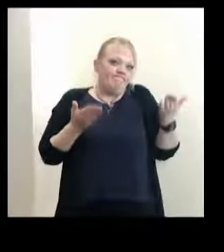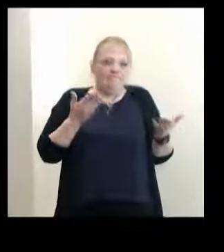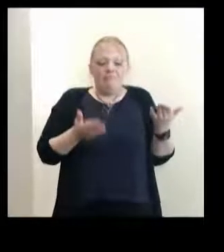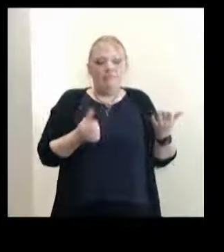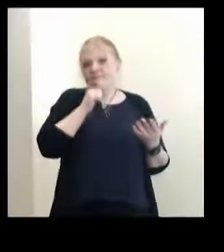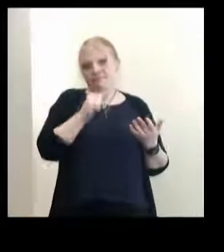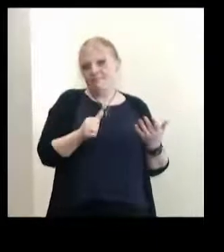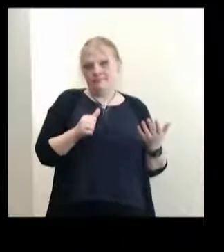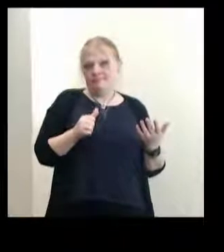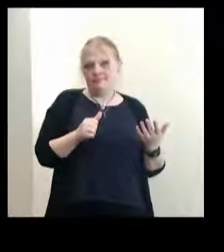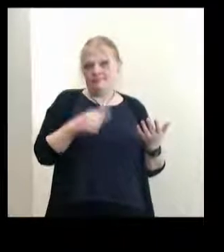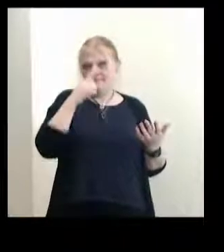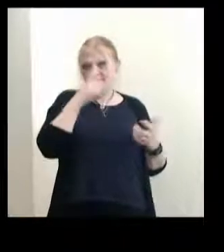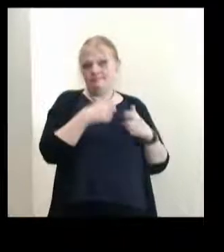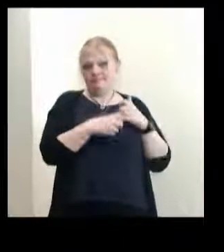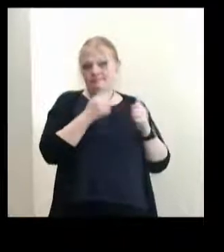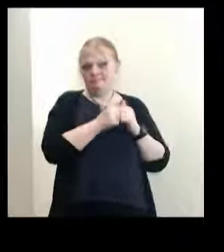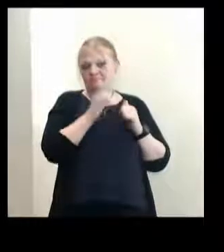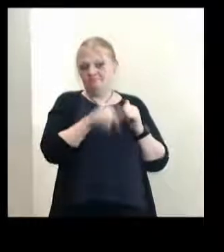the issue associated with the